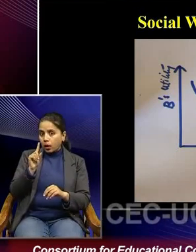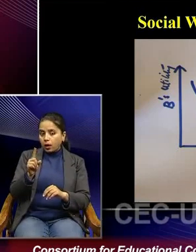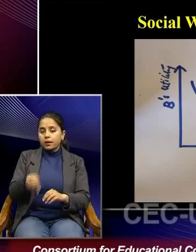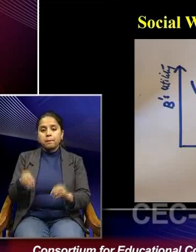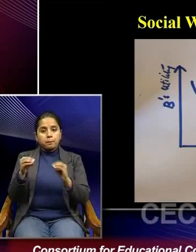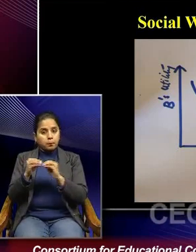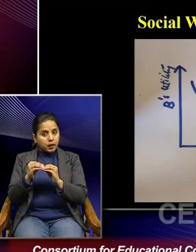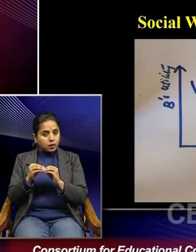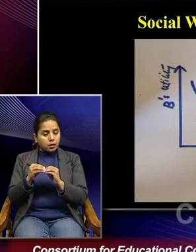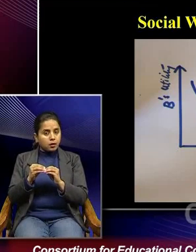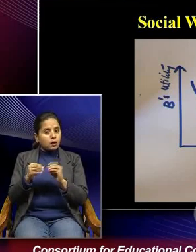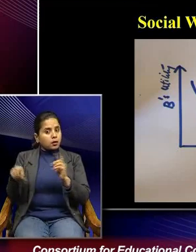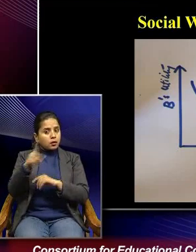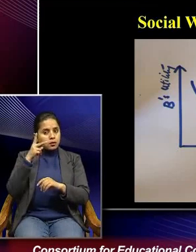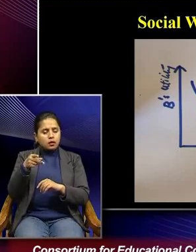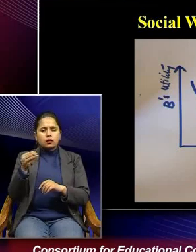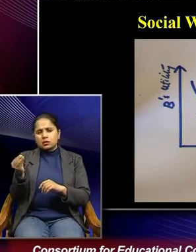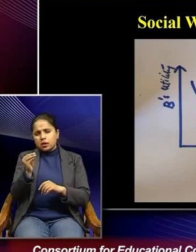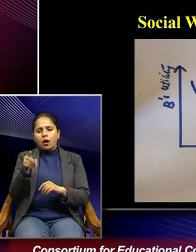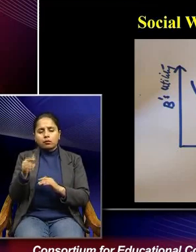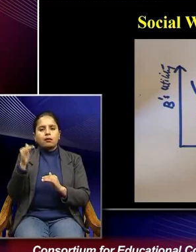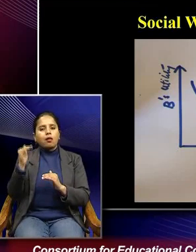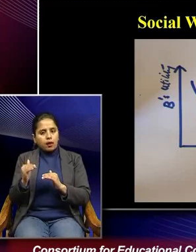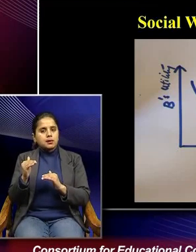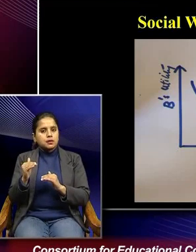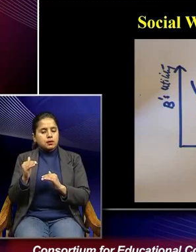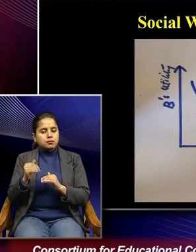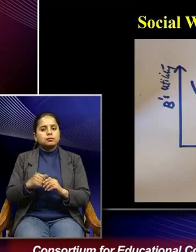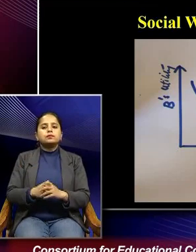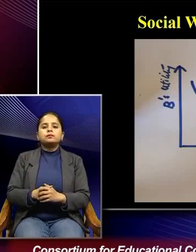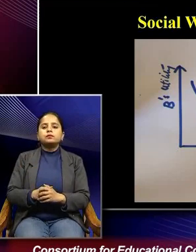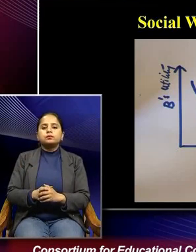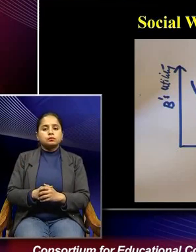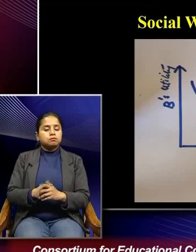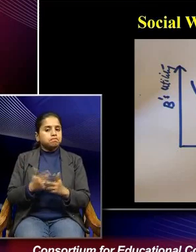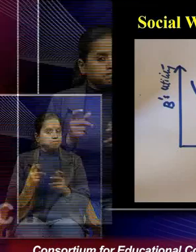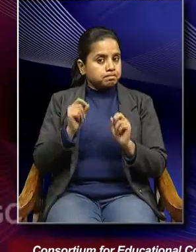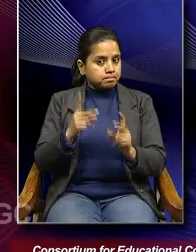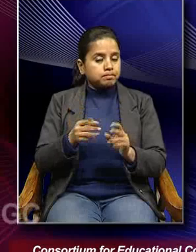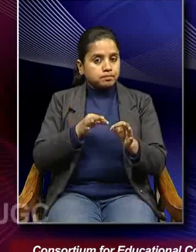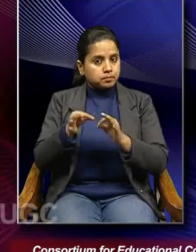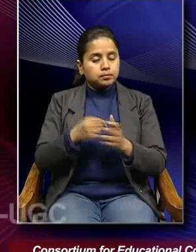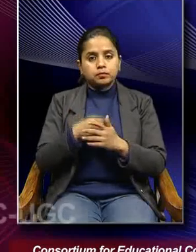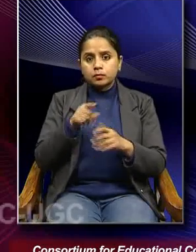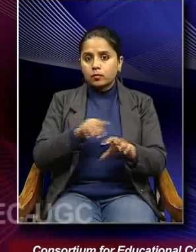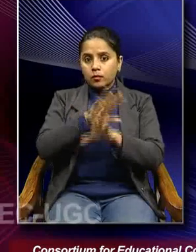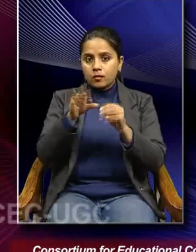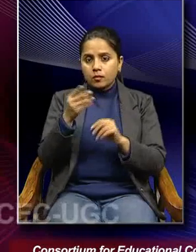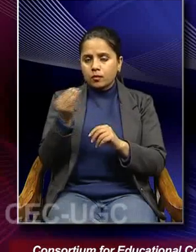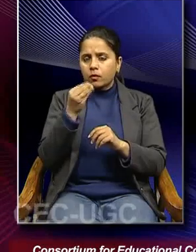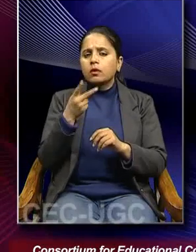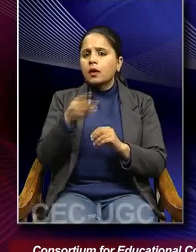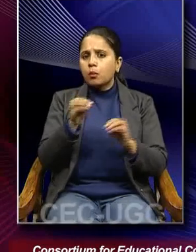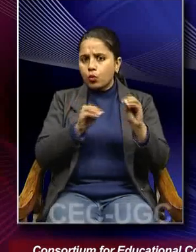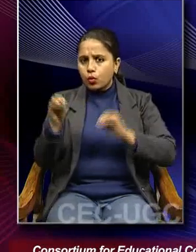B has slightly reduced. All right. So this kind of a